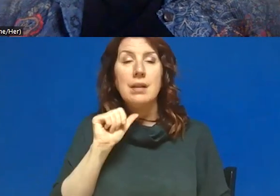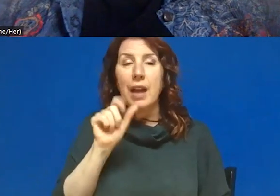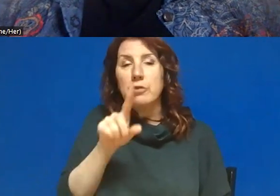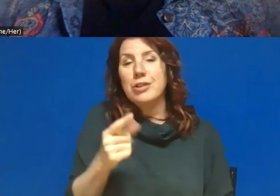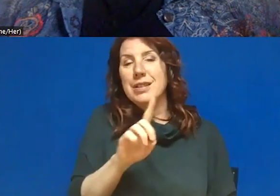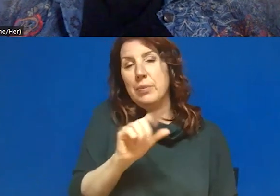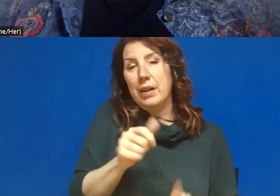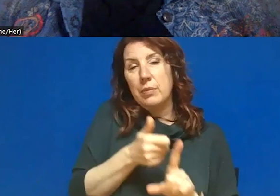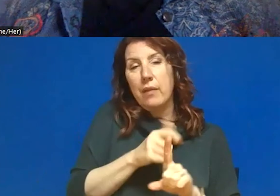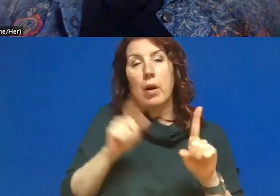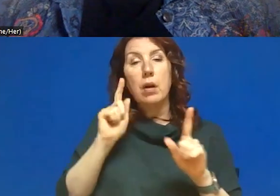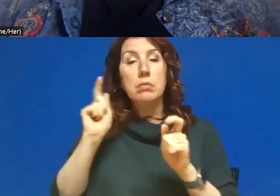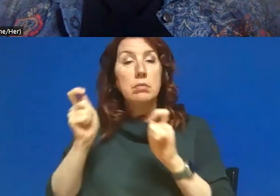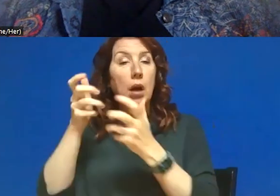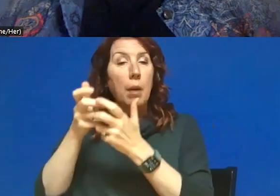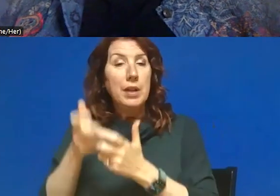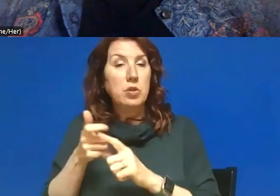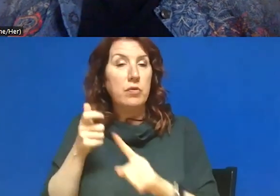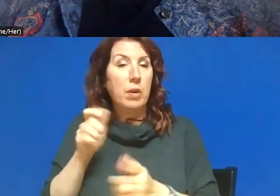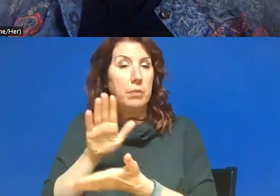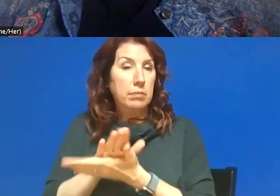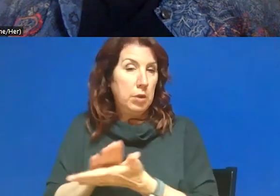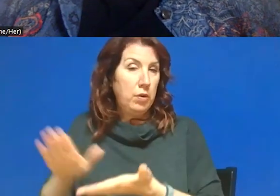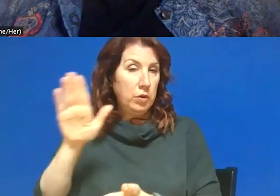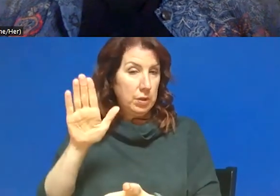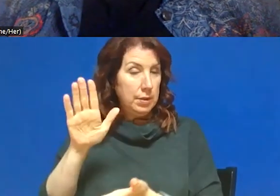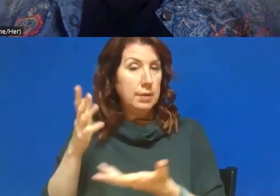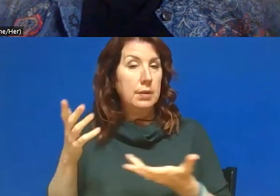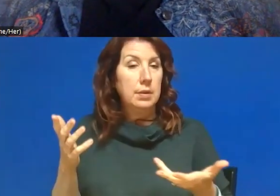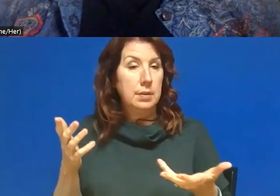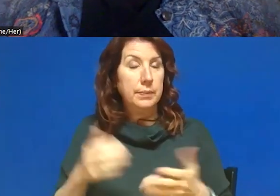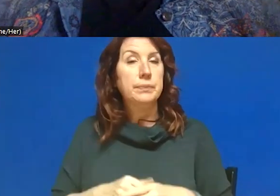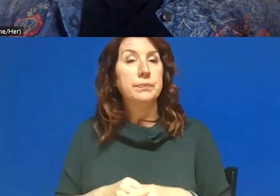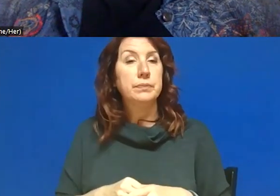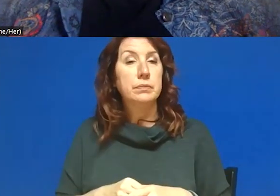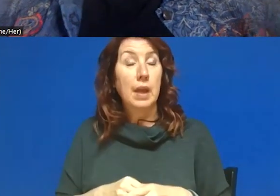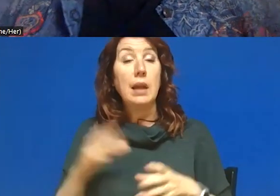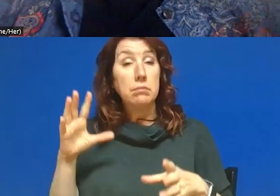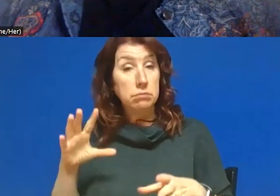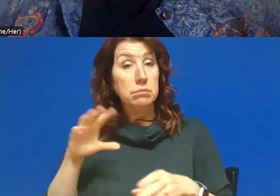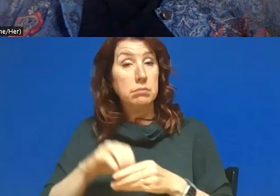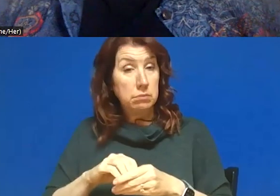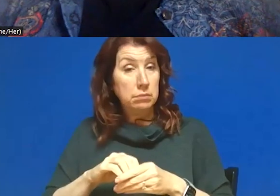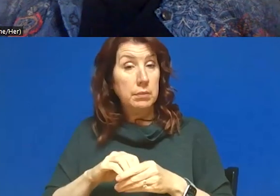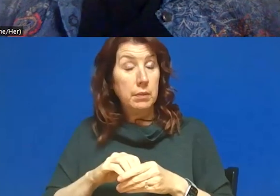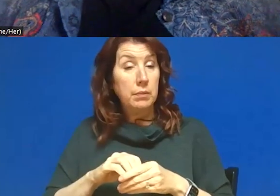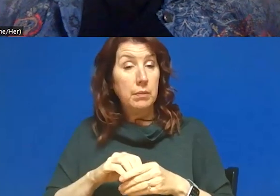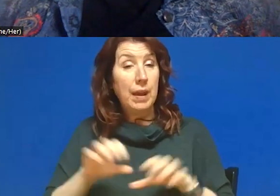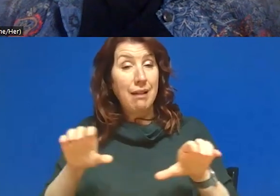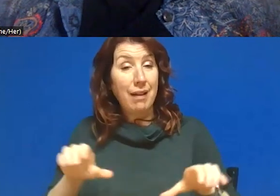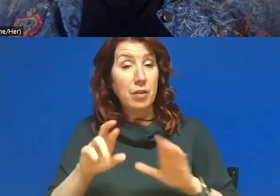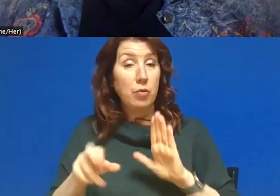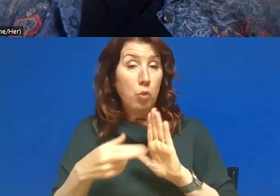accommodations are available from their university. And play a really active role in